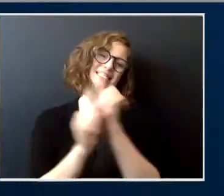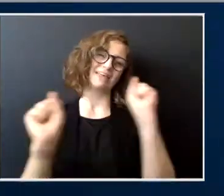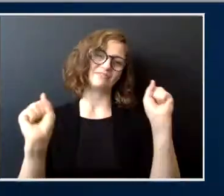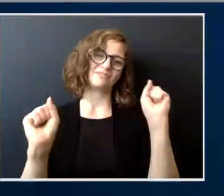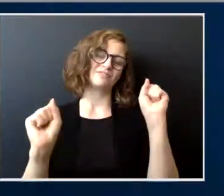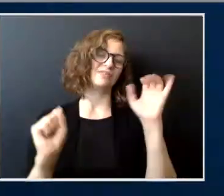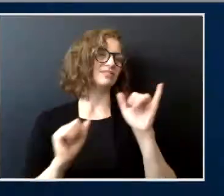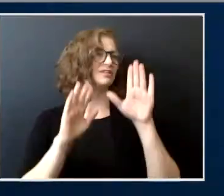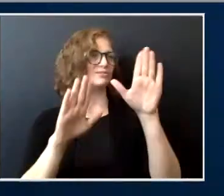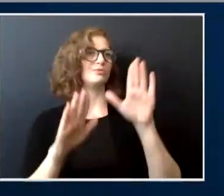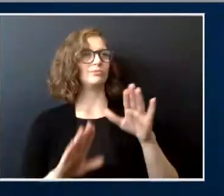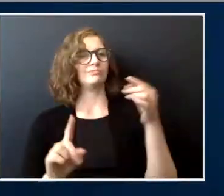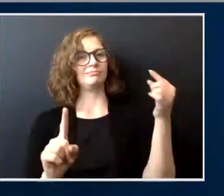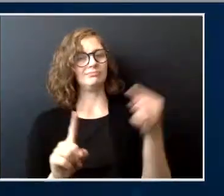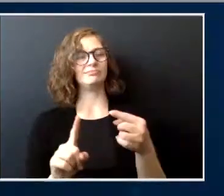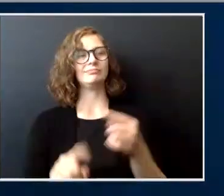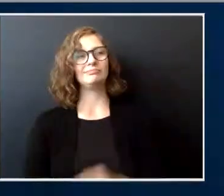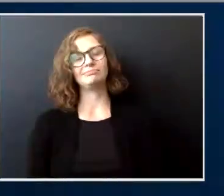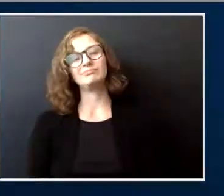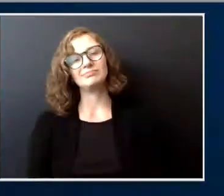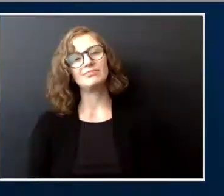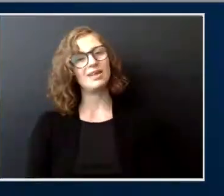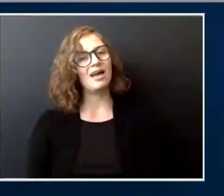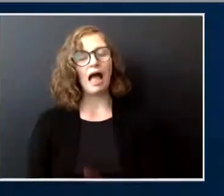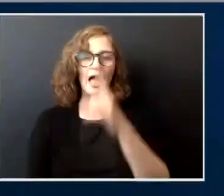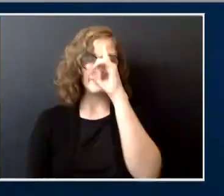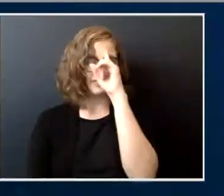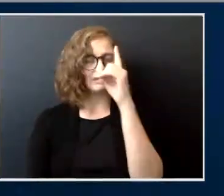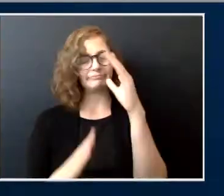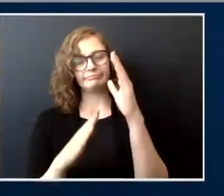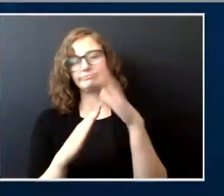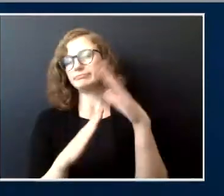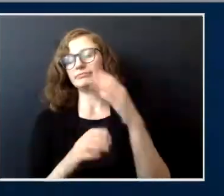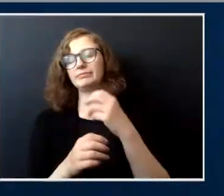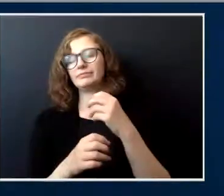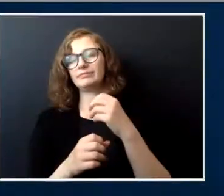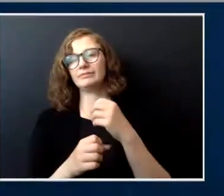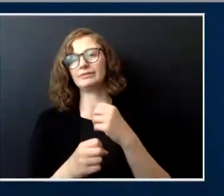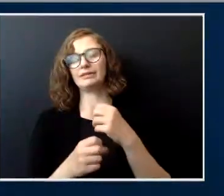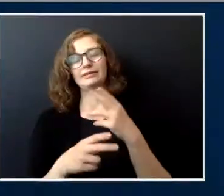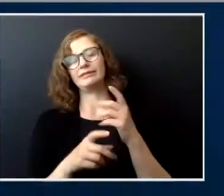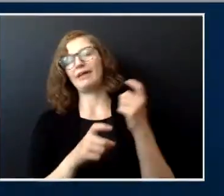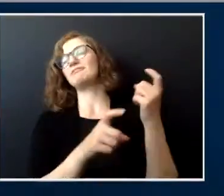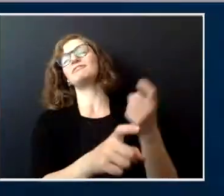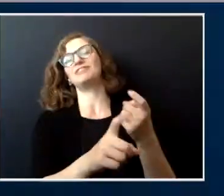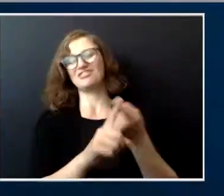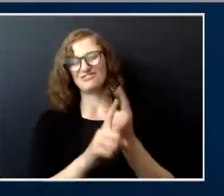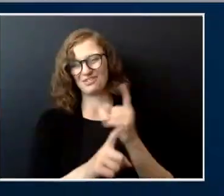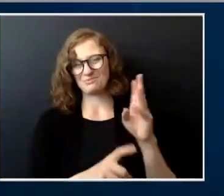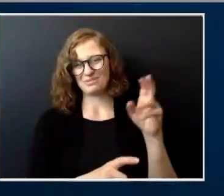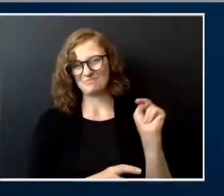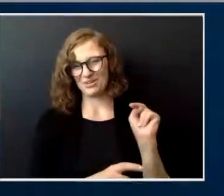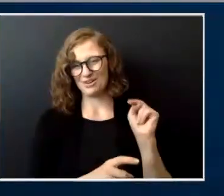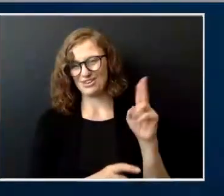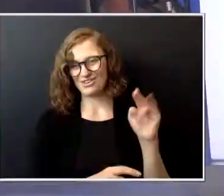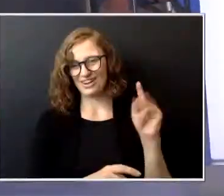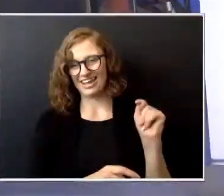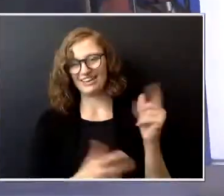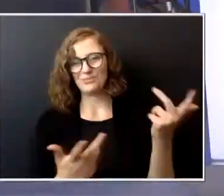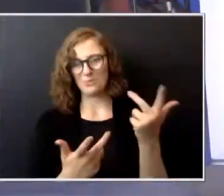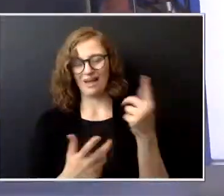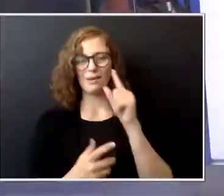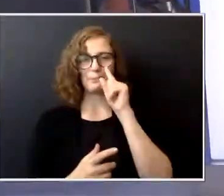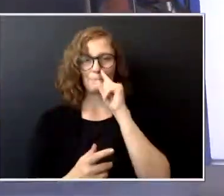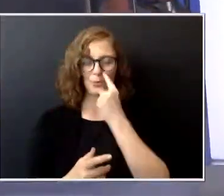just to say, I think the greatest gift to the burn unit is a boring 4th of July. So, all right, Jordy, final